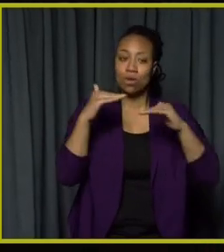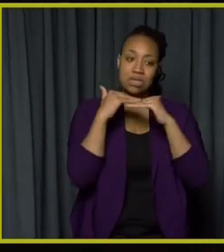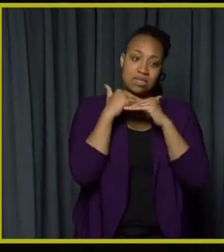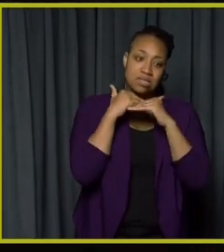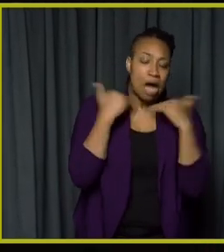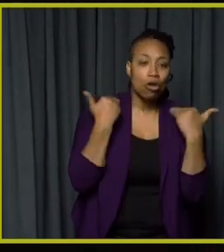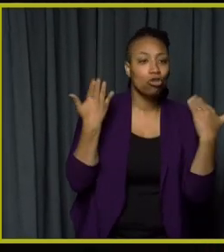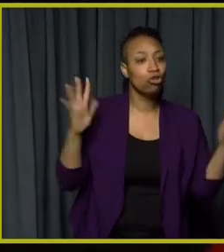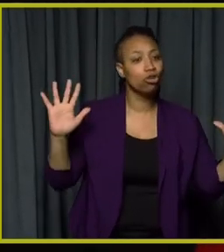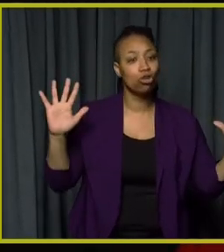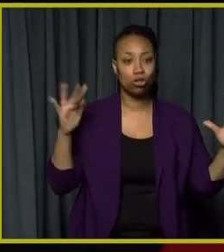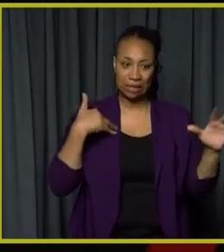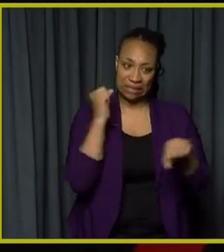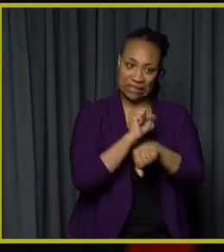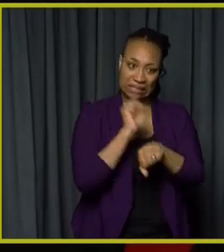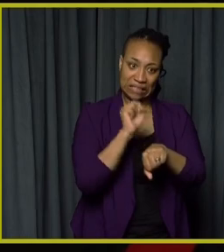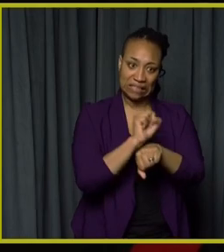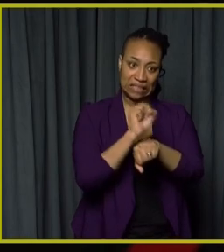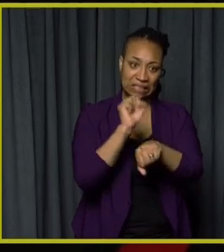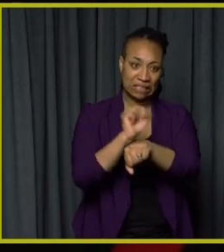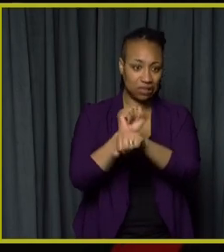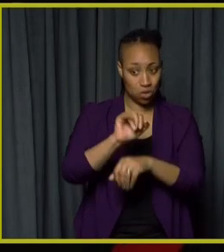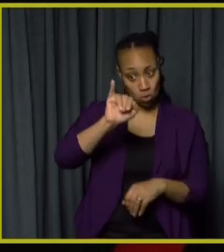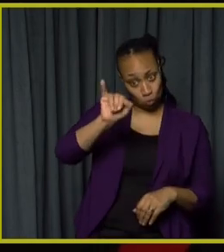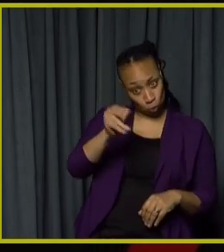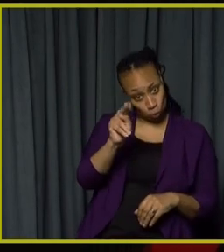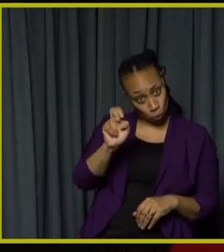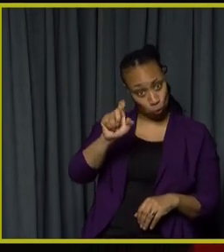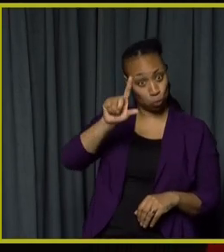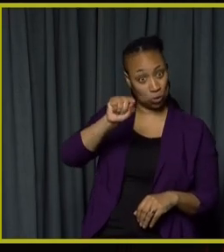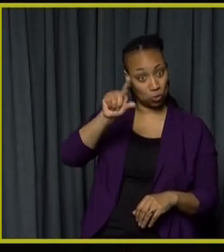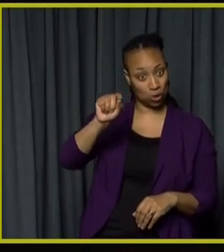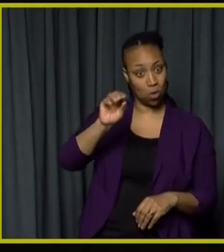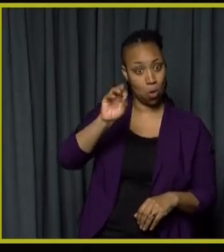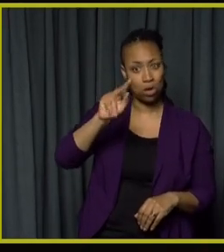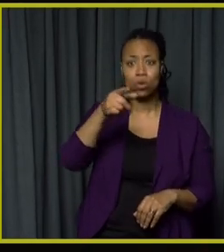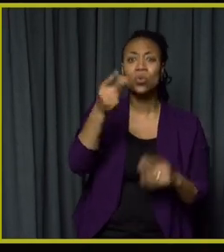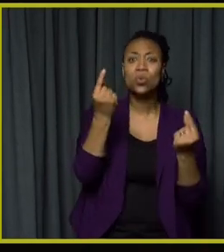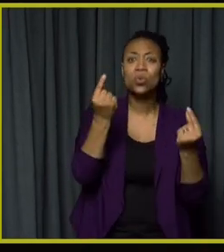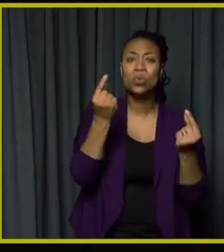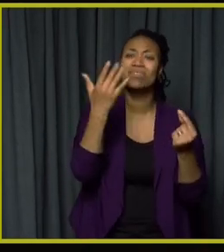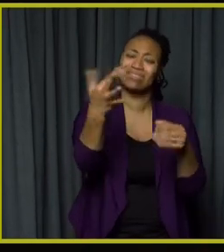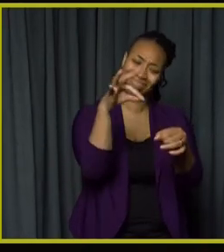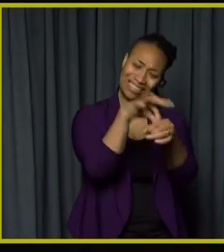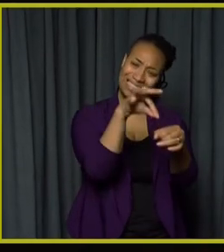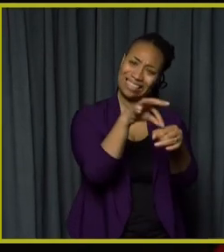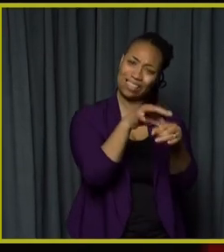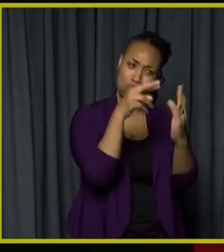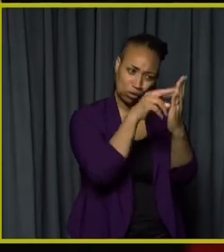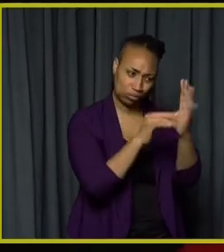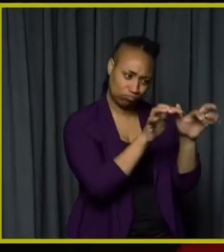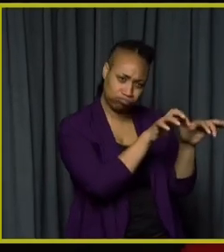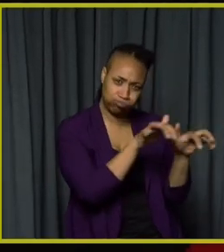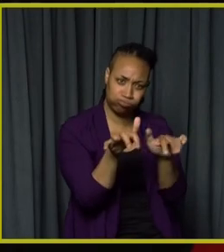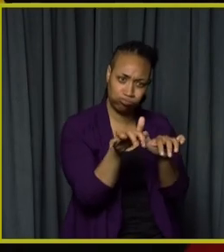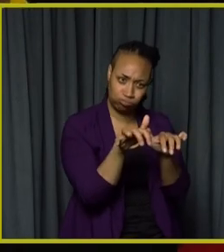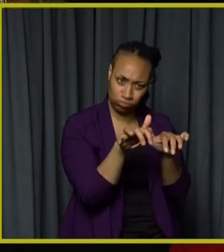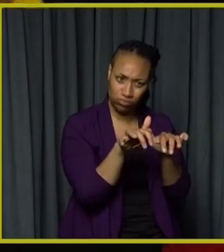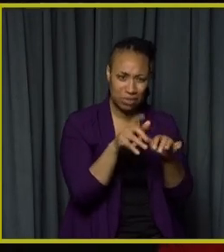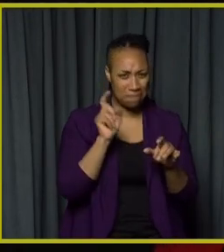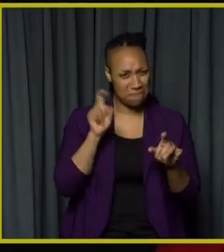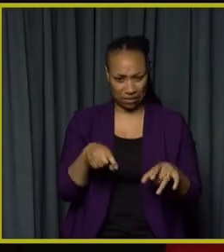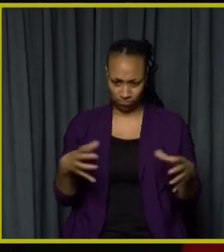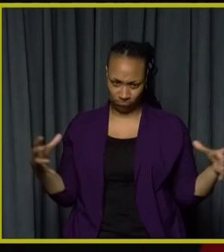June2020.org to make sure you are registered to vote and to make sure your status is up to date. And so we must stand, we must vote, and